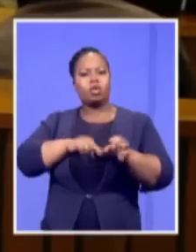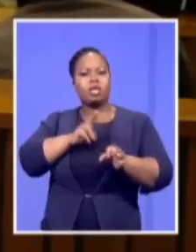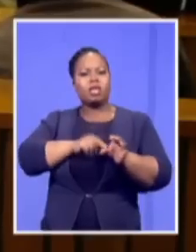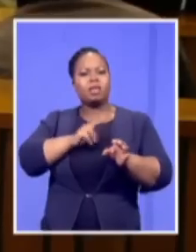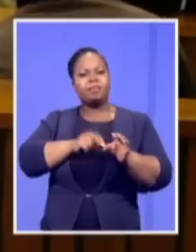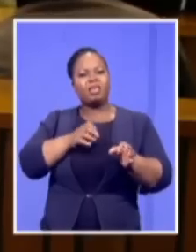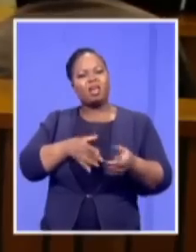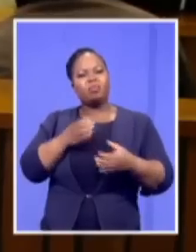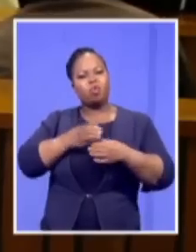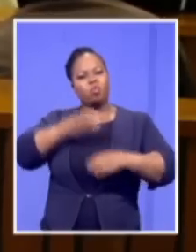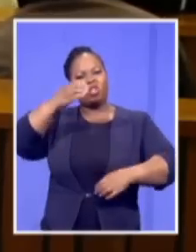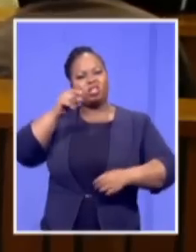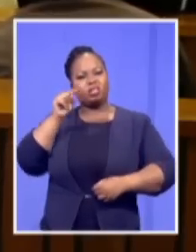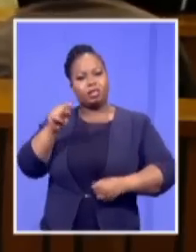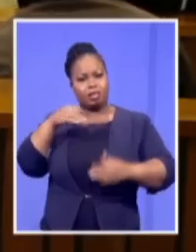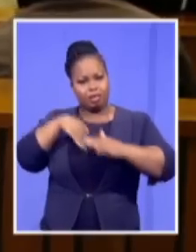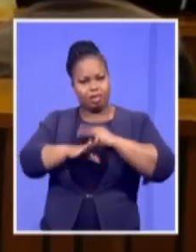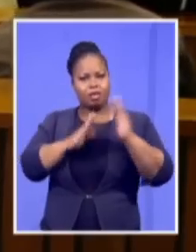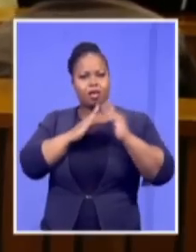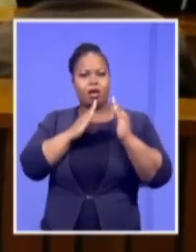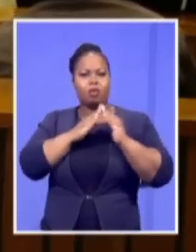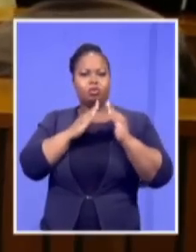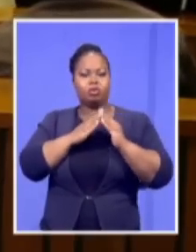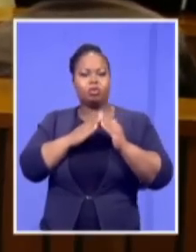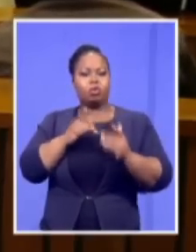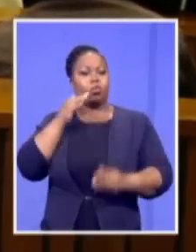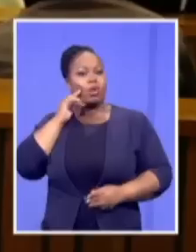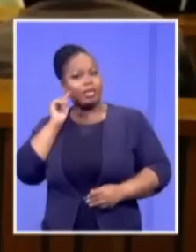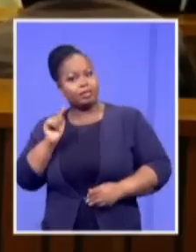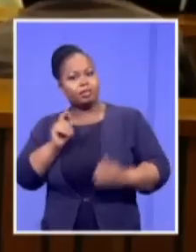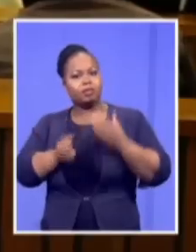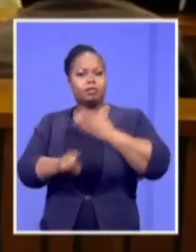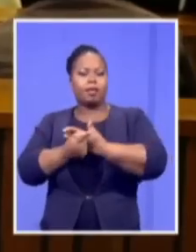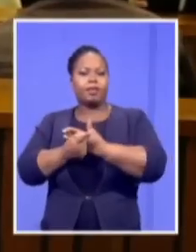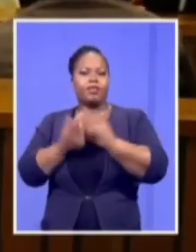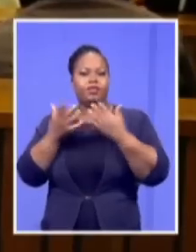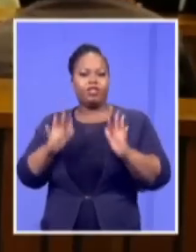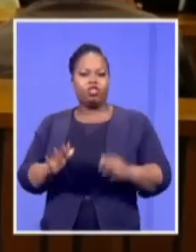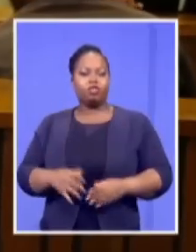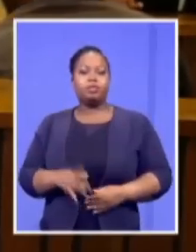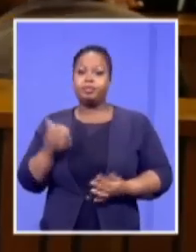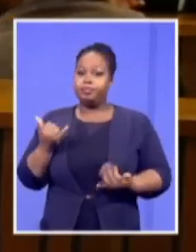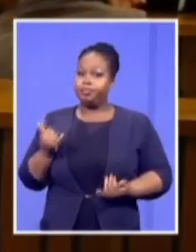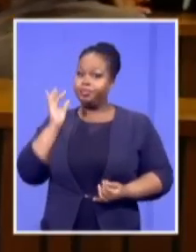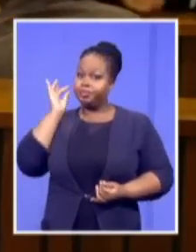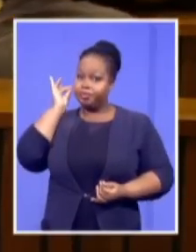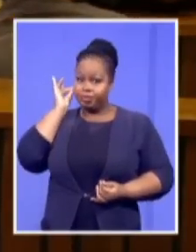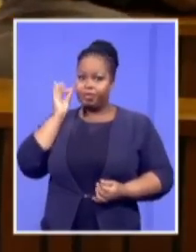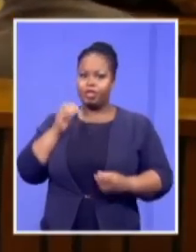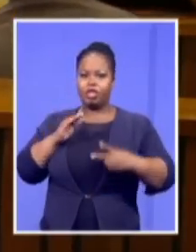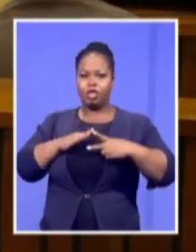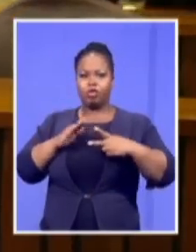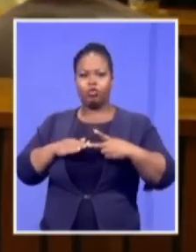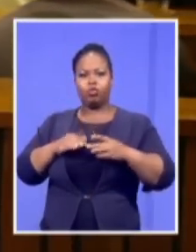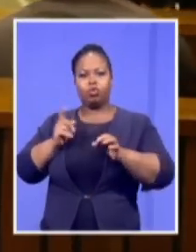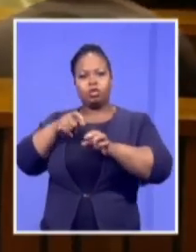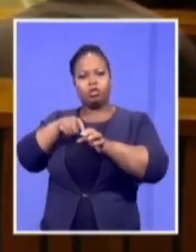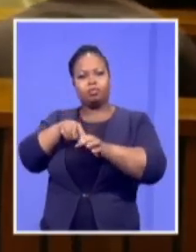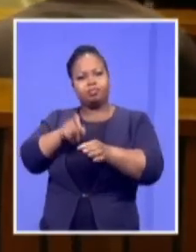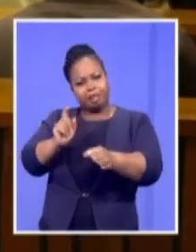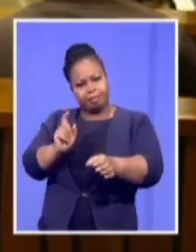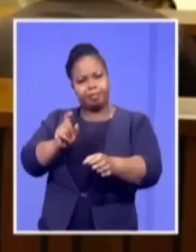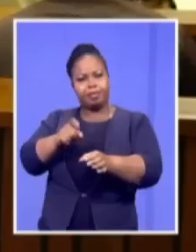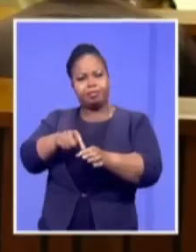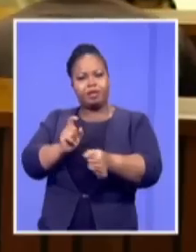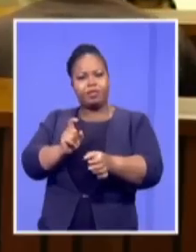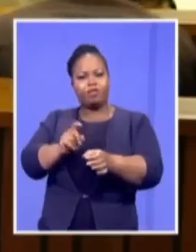statements, inside the house after the incident had taken place. We're also hearing now about 2 beer cans from this